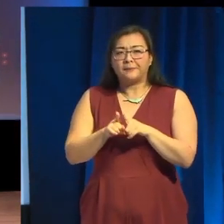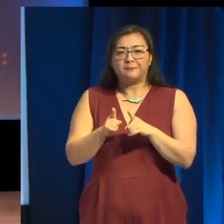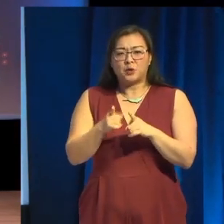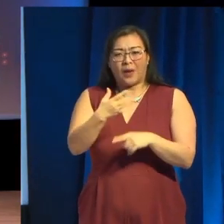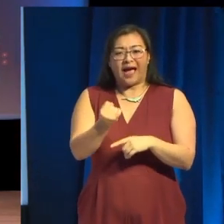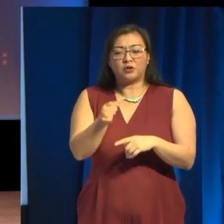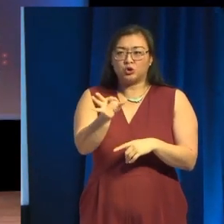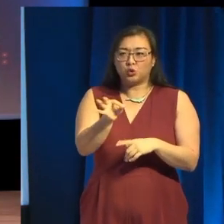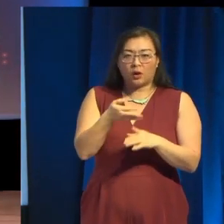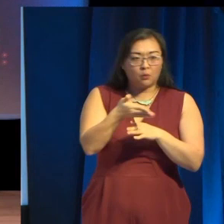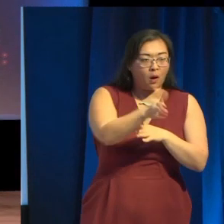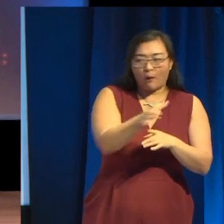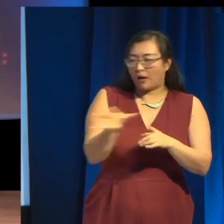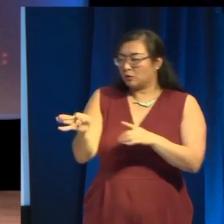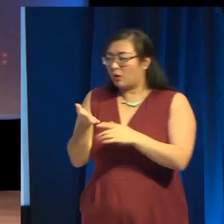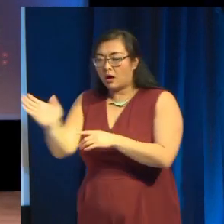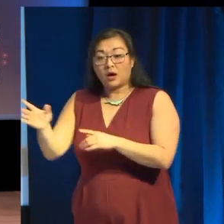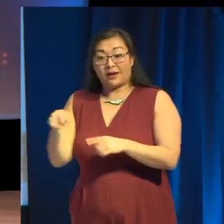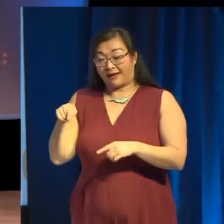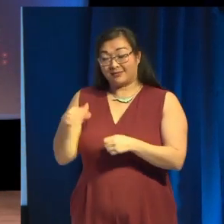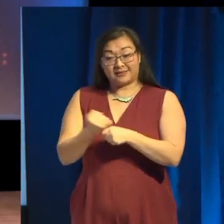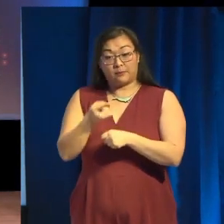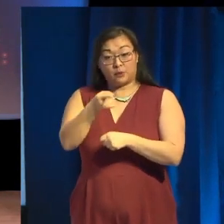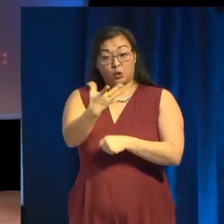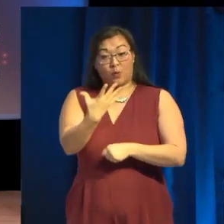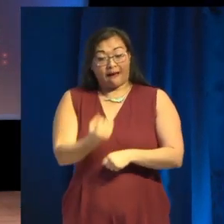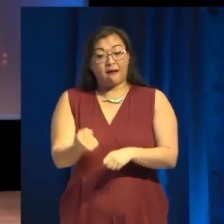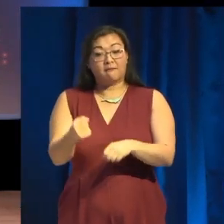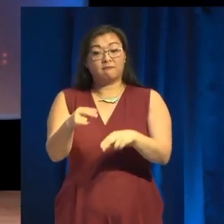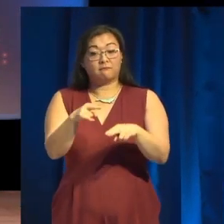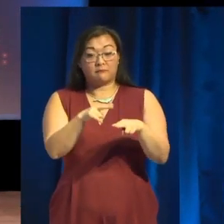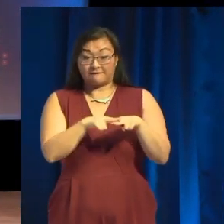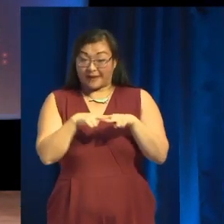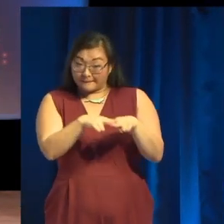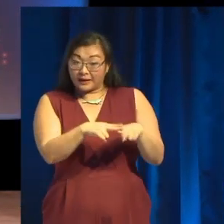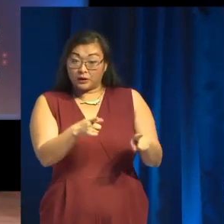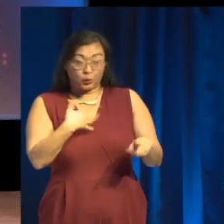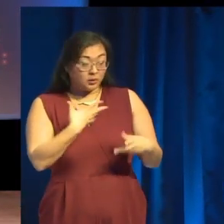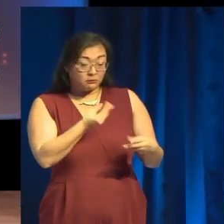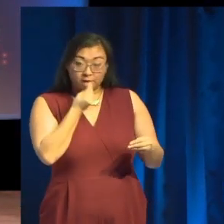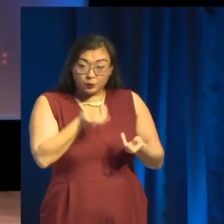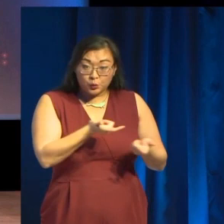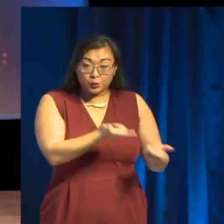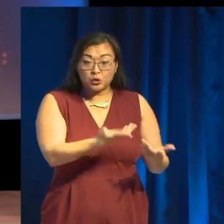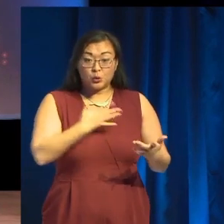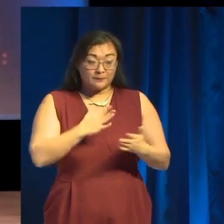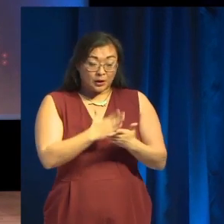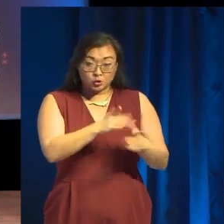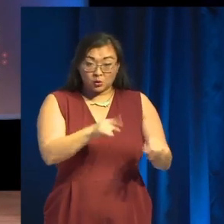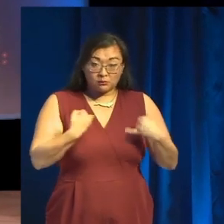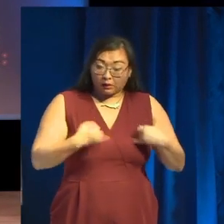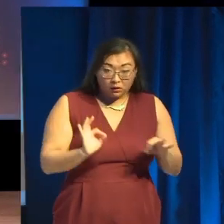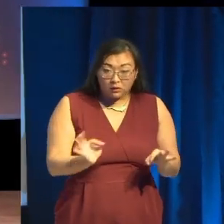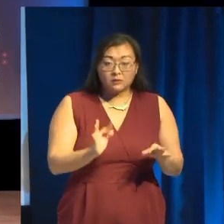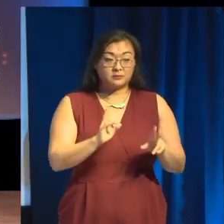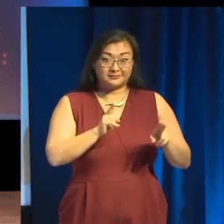have a family to feed. You need to keep the apartment warm. You need to make sure they're not sick, they're not dead. And it's kind of an important